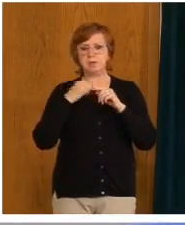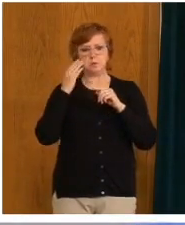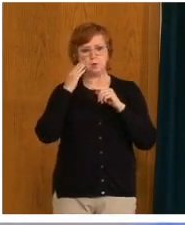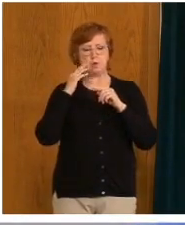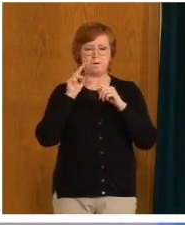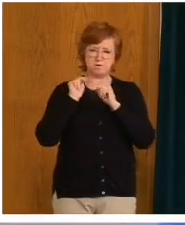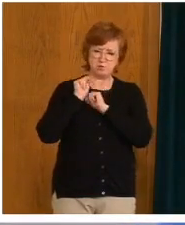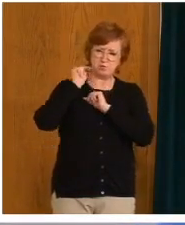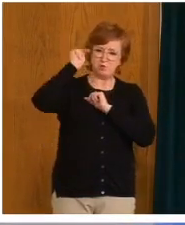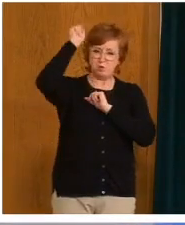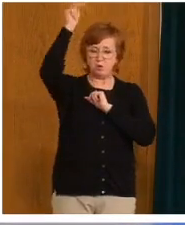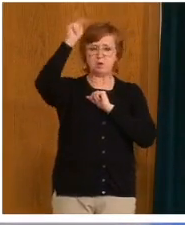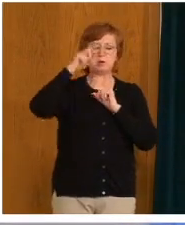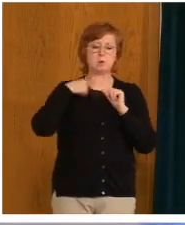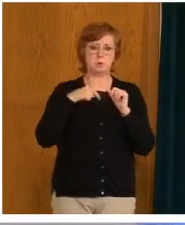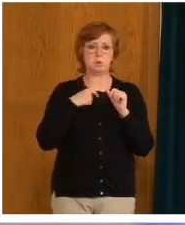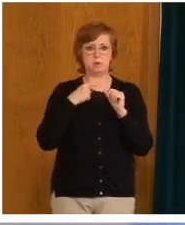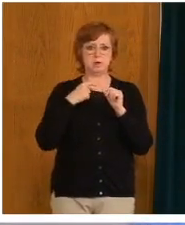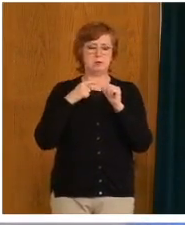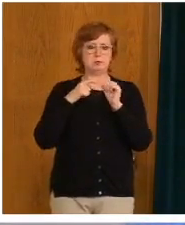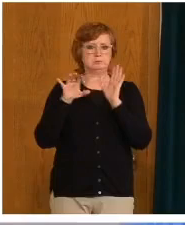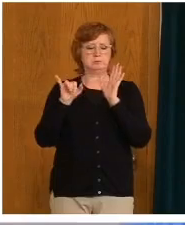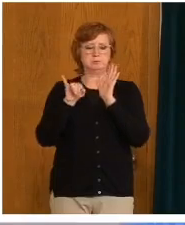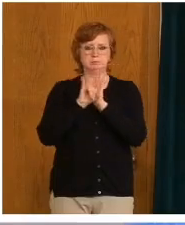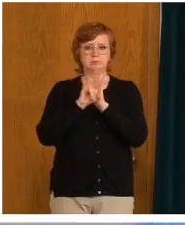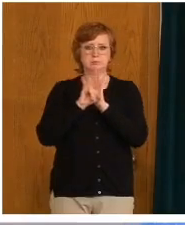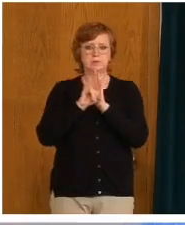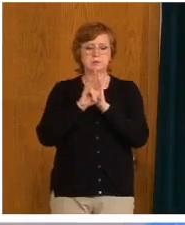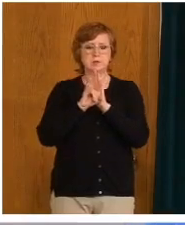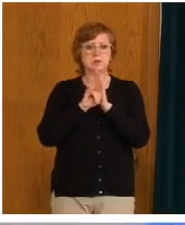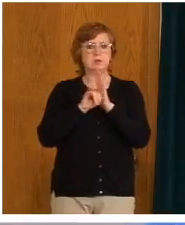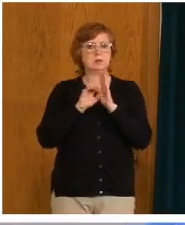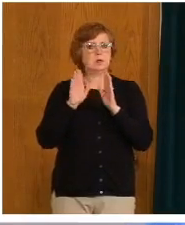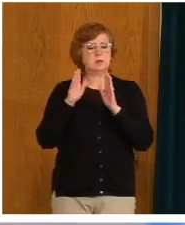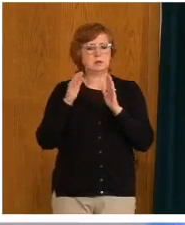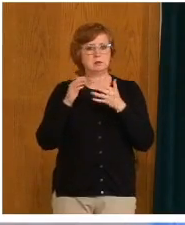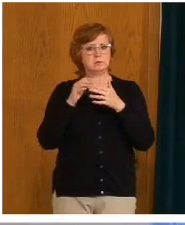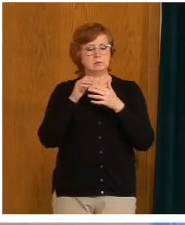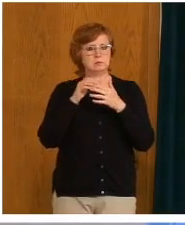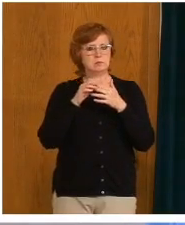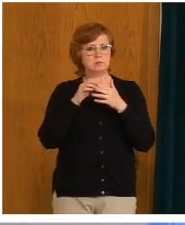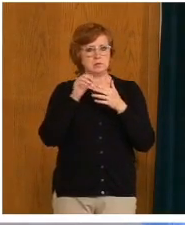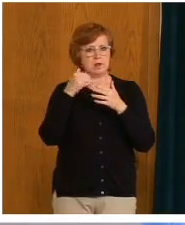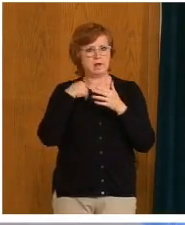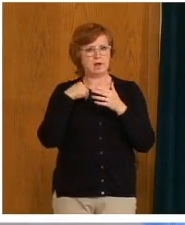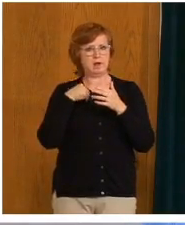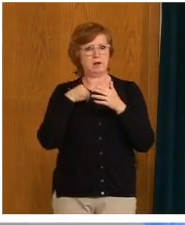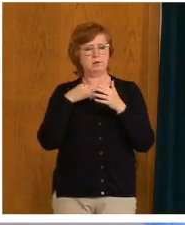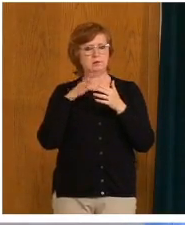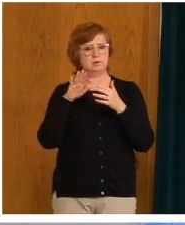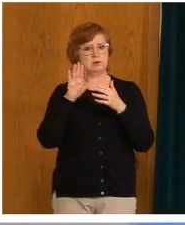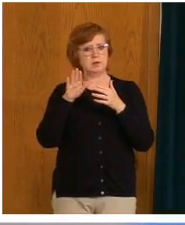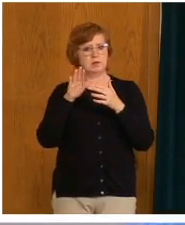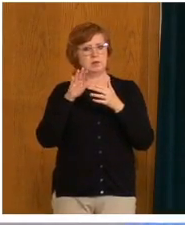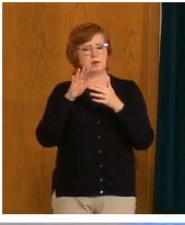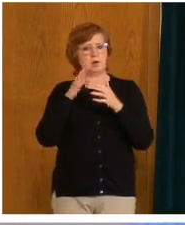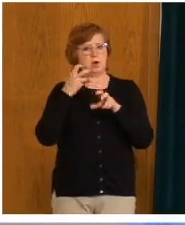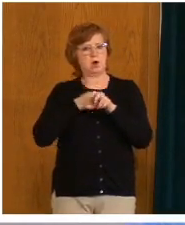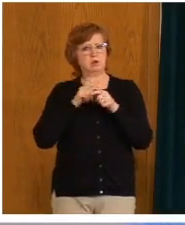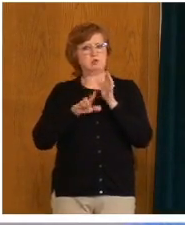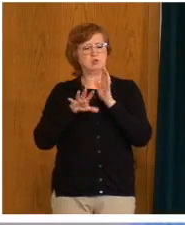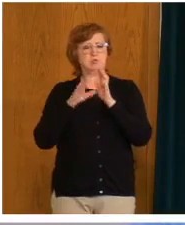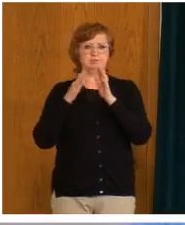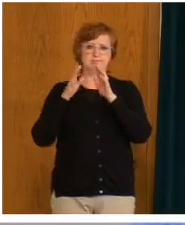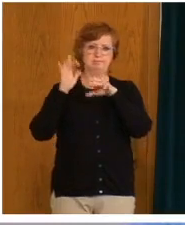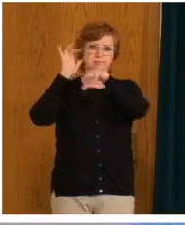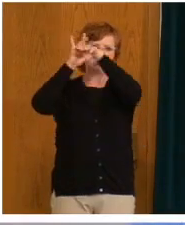both with respect to first and lowering age groups to make vaccine as available as possible. Some other examples,